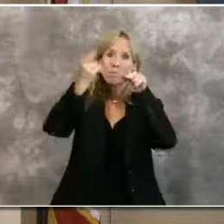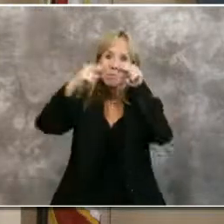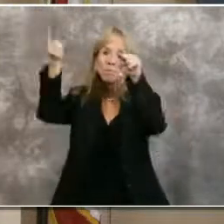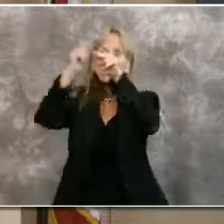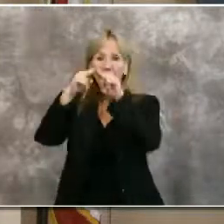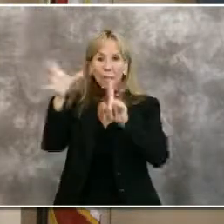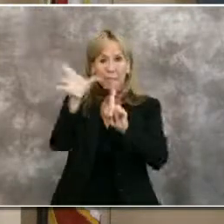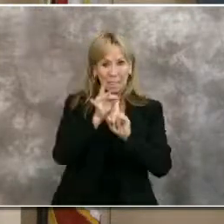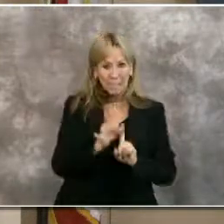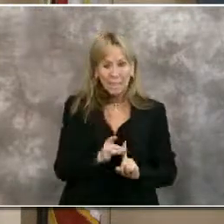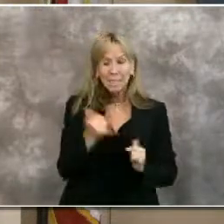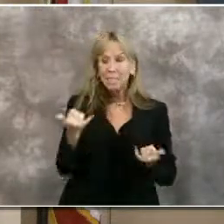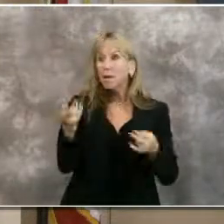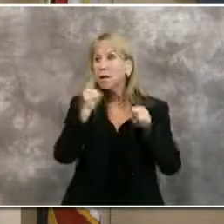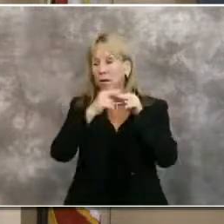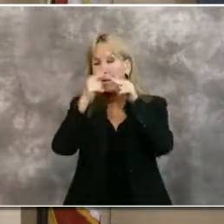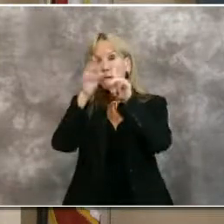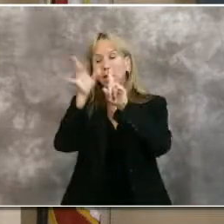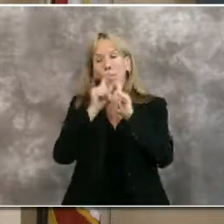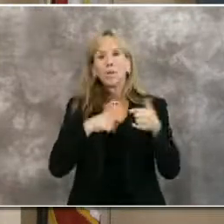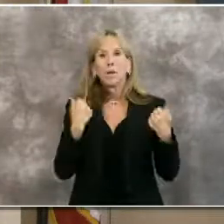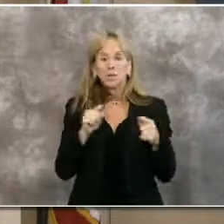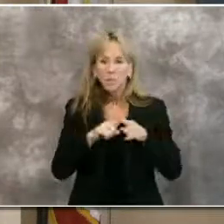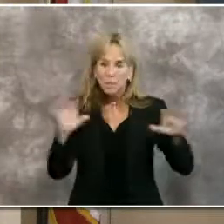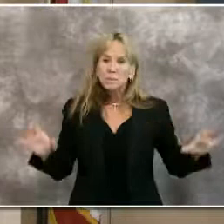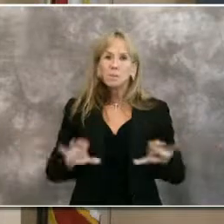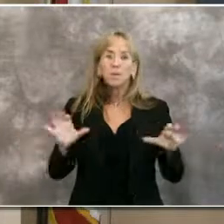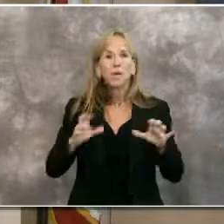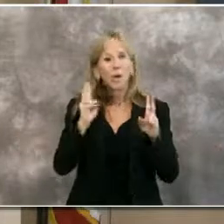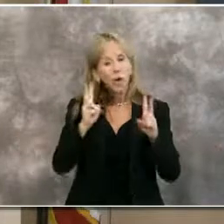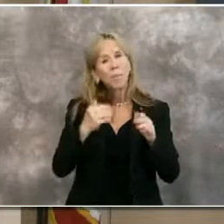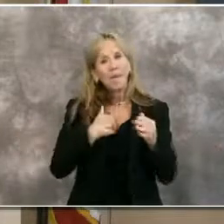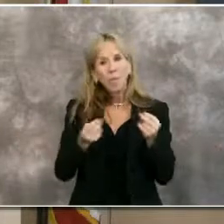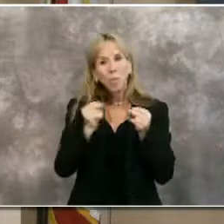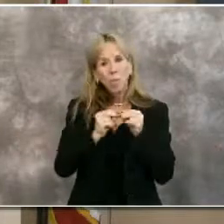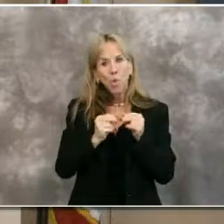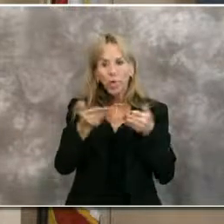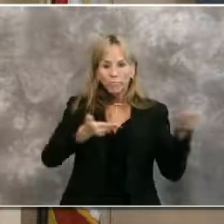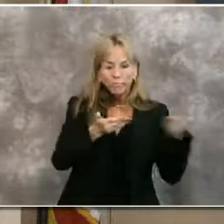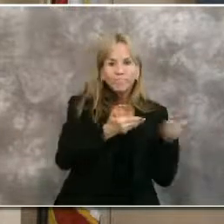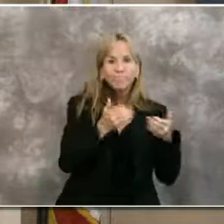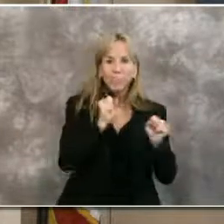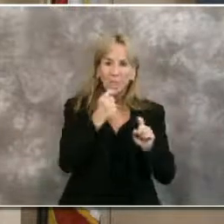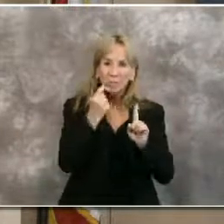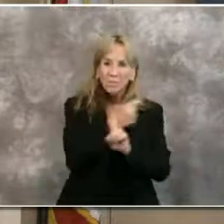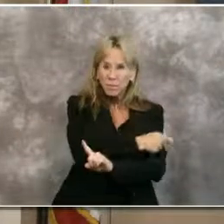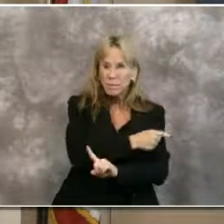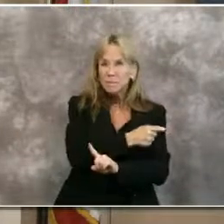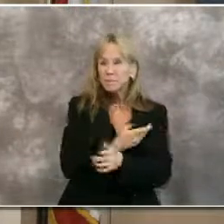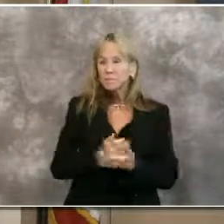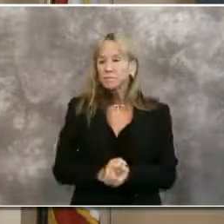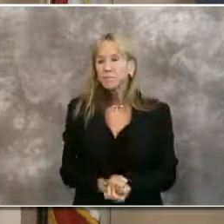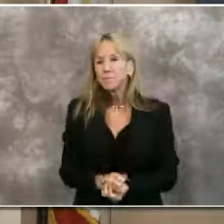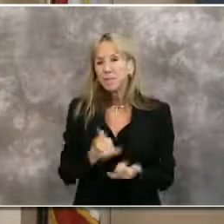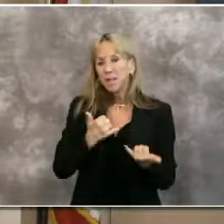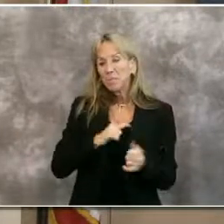we're trying to ramp up to that effort of disease investigators. But I'll turn to Dr. Wooten to add some more.